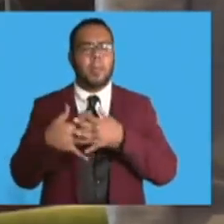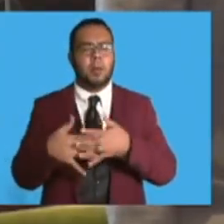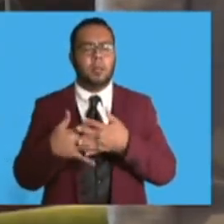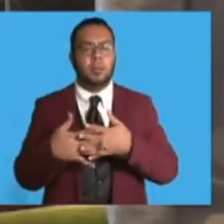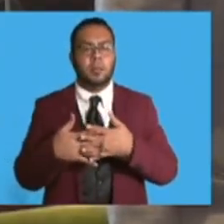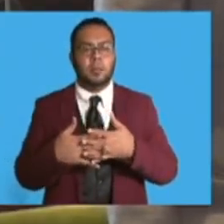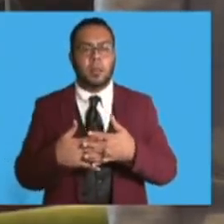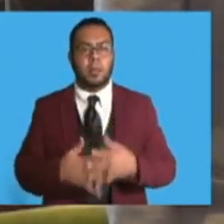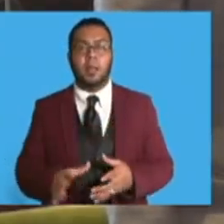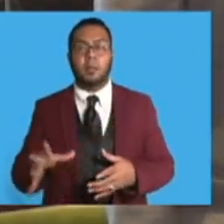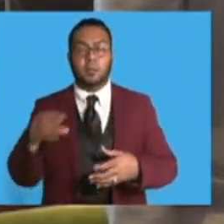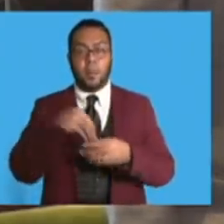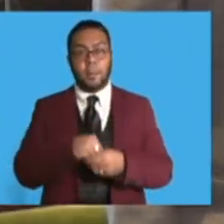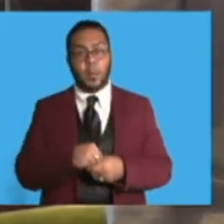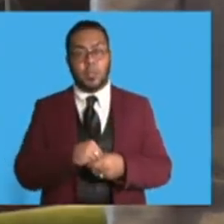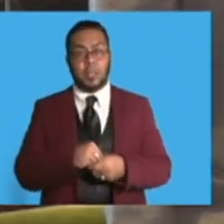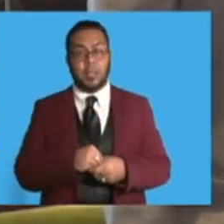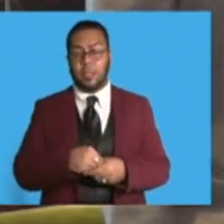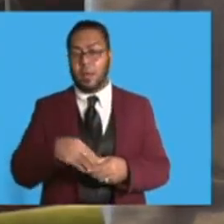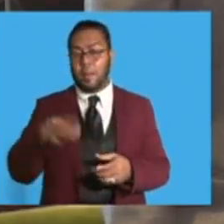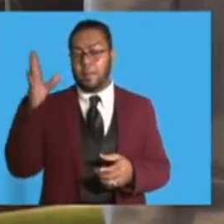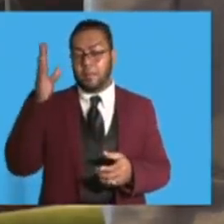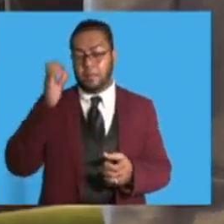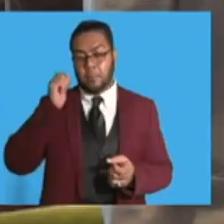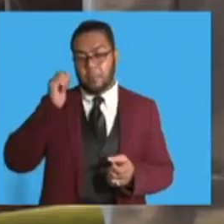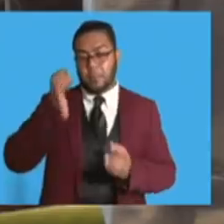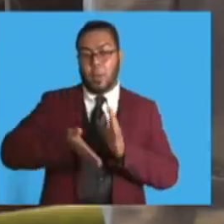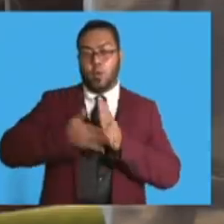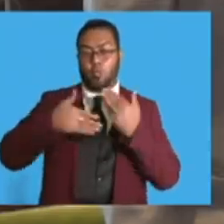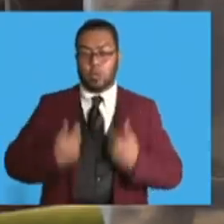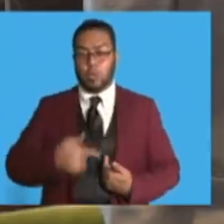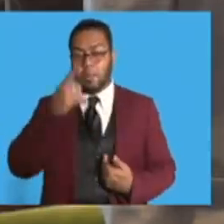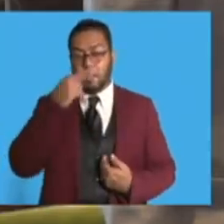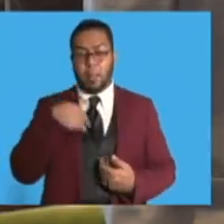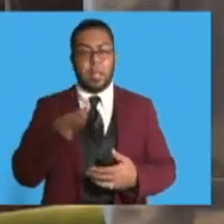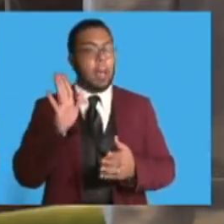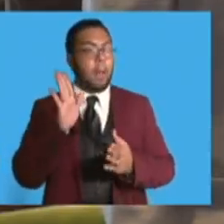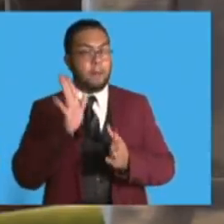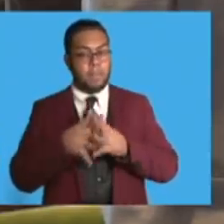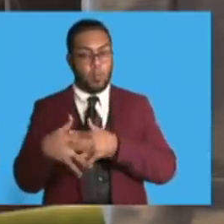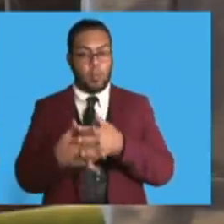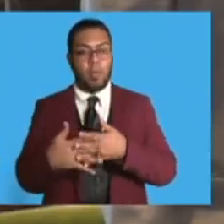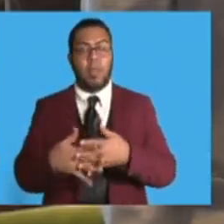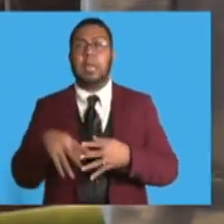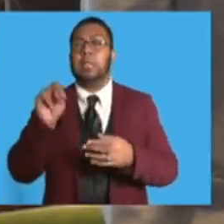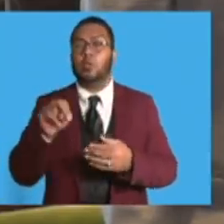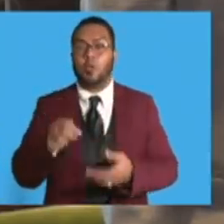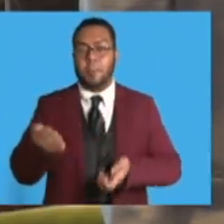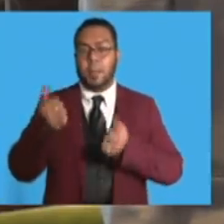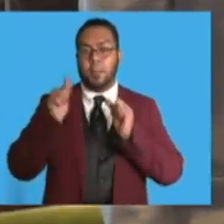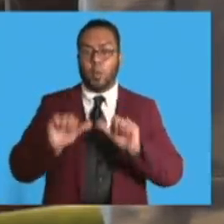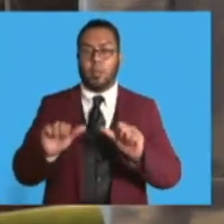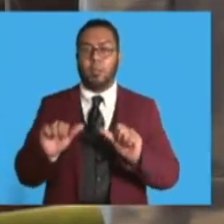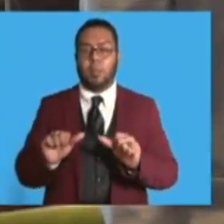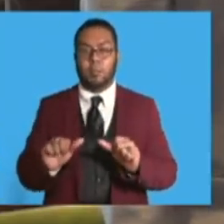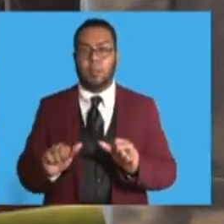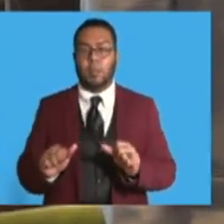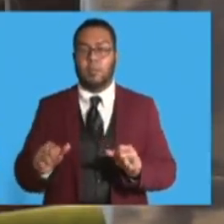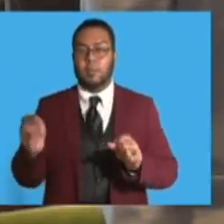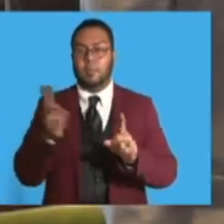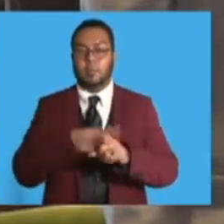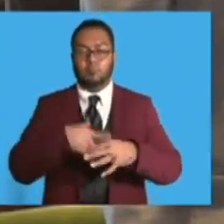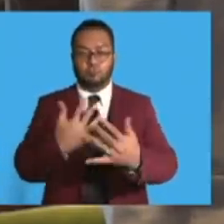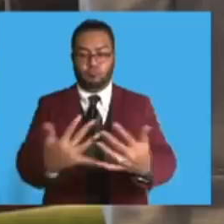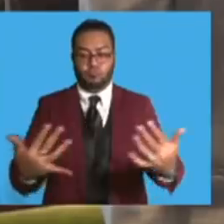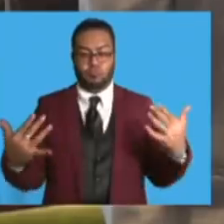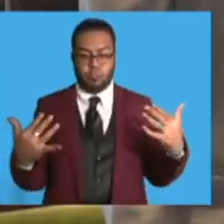gained credence because the elites in America believed that somehow or the other they needed to be protected from the tyranny of the vast masses